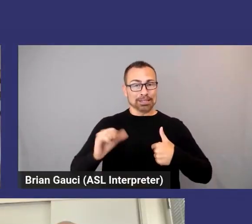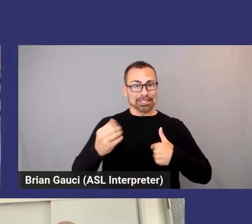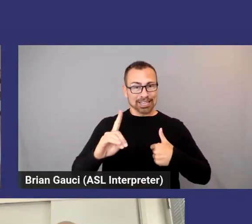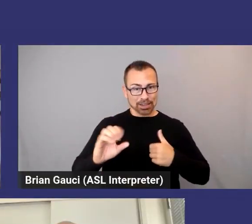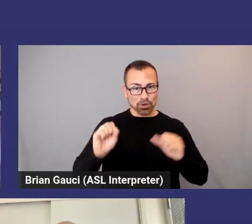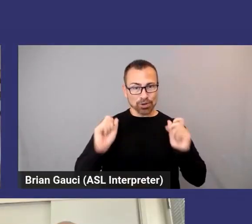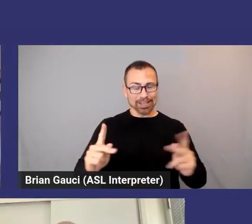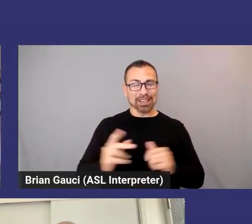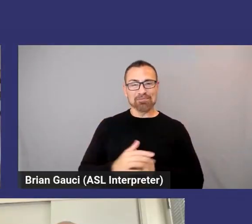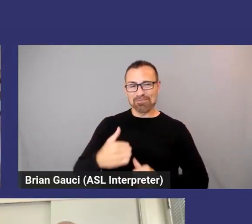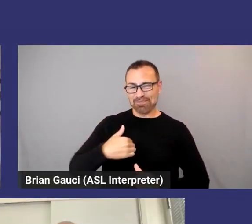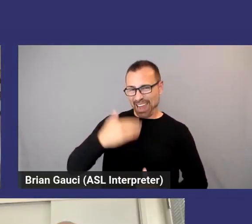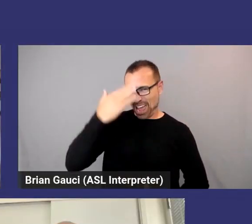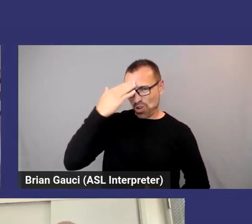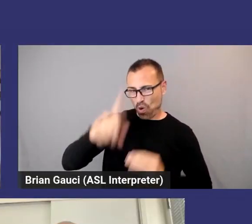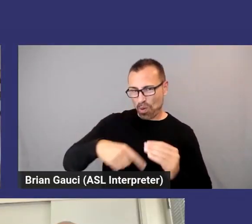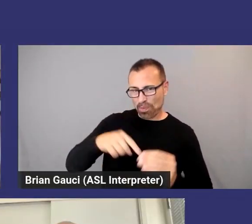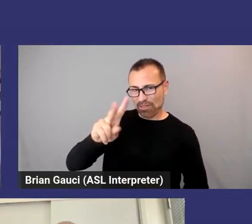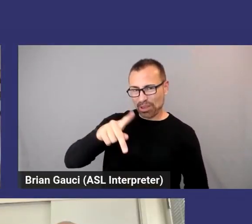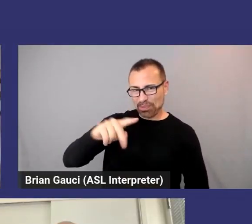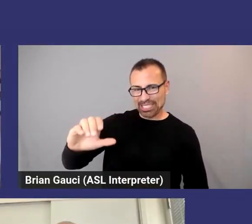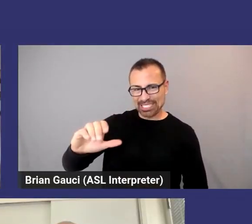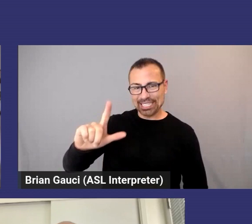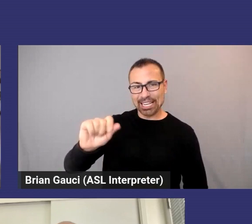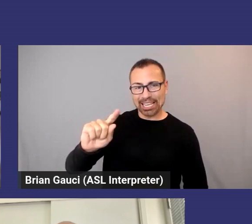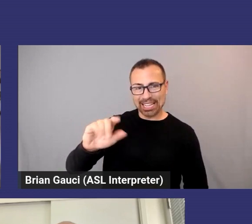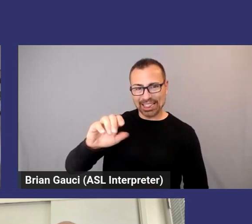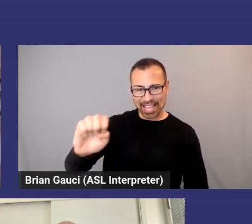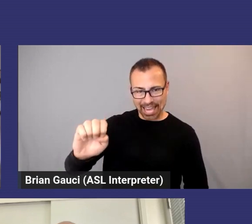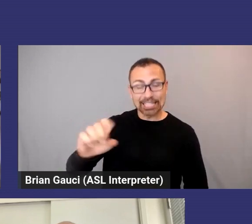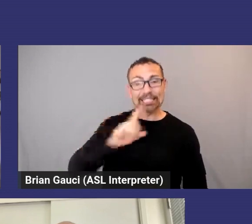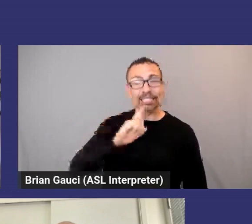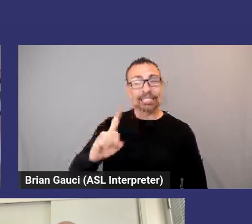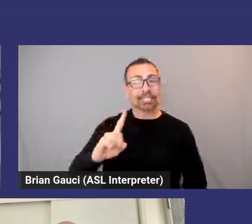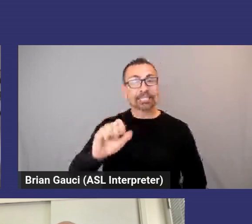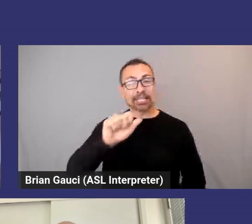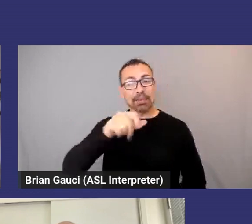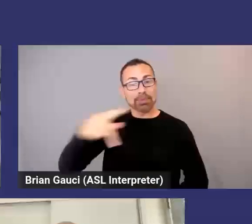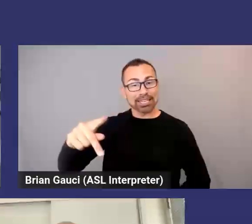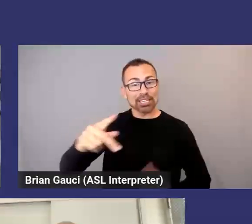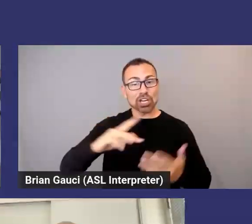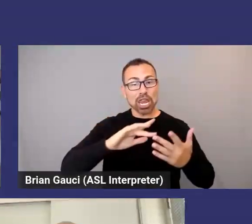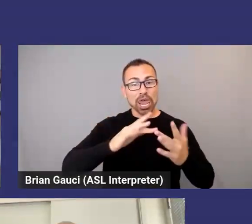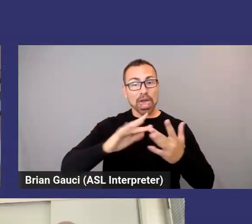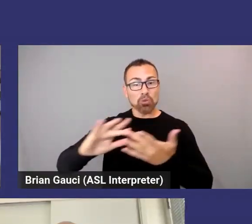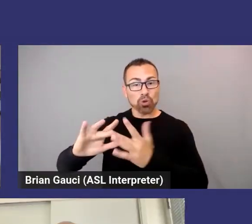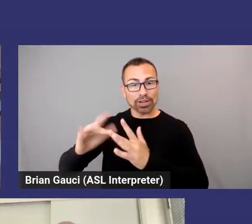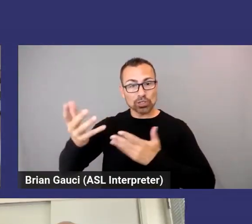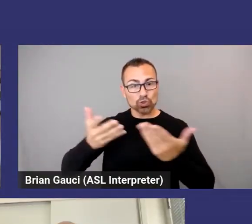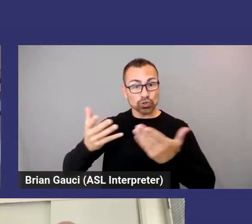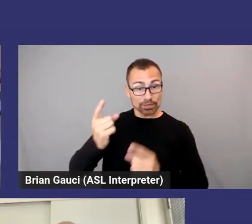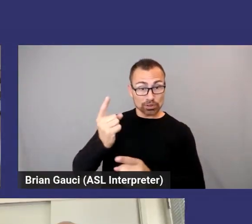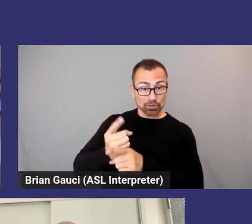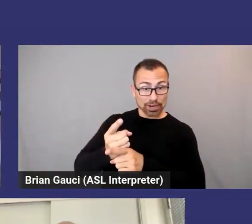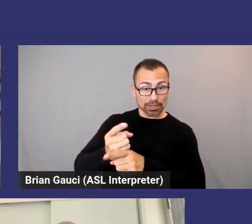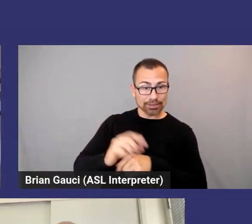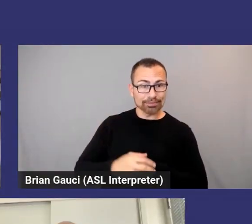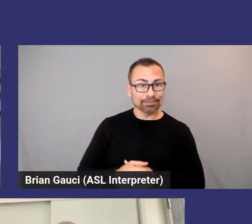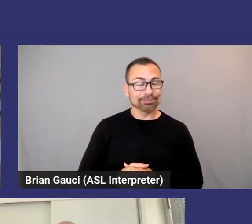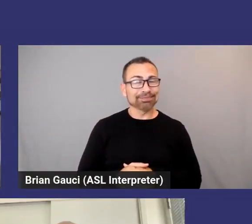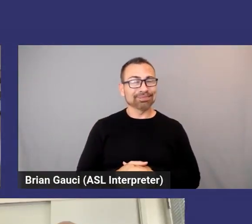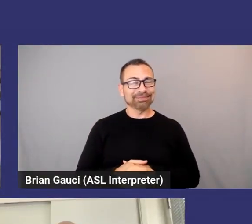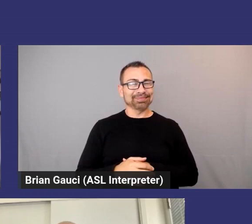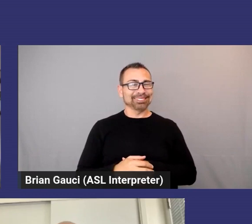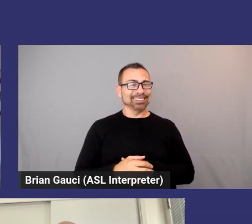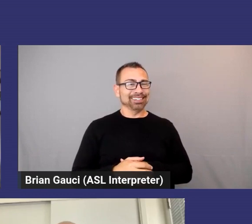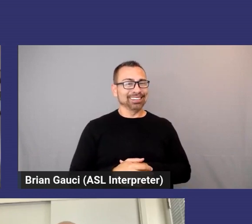Lattice, like it's an application networking service, correct? that is correct. Okay. Yeah, I